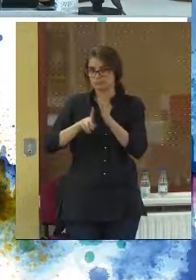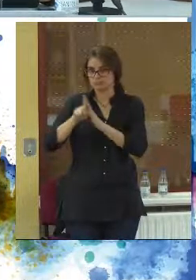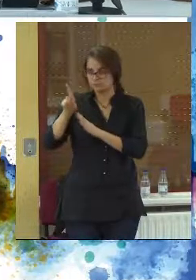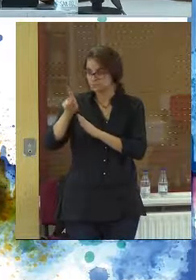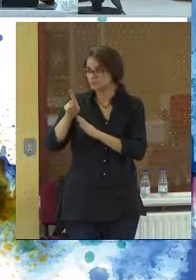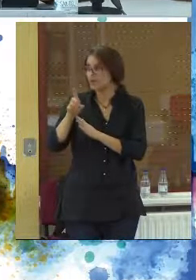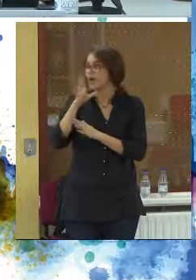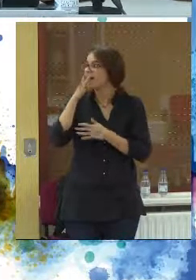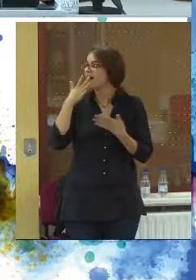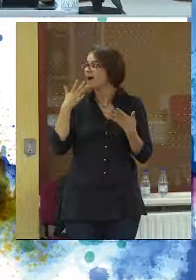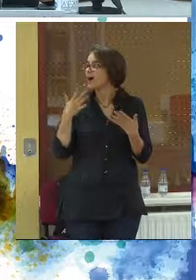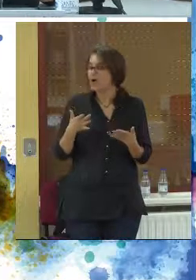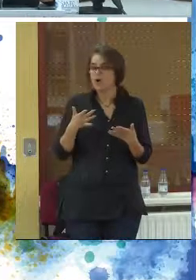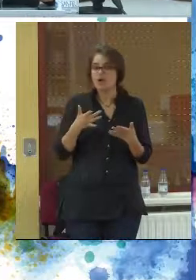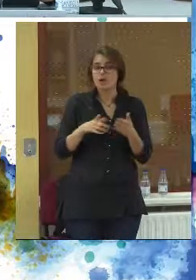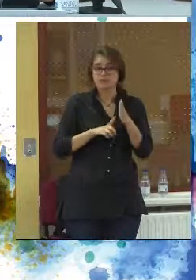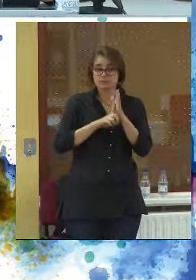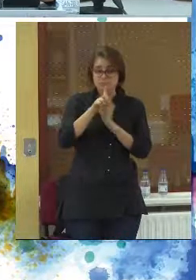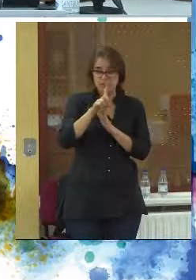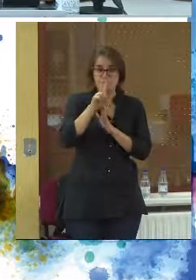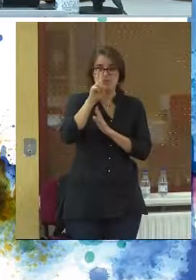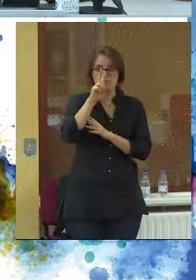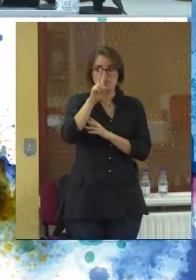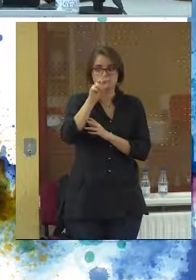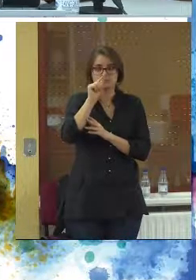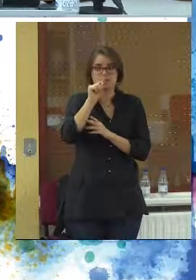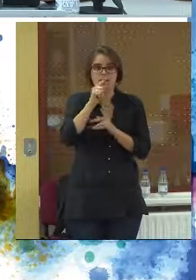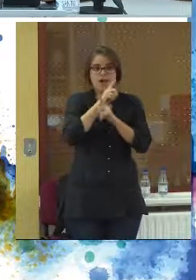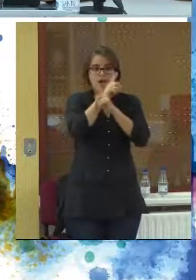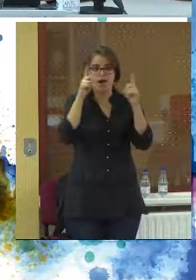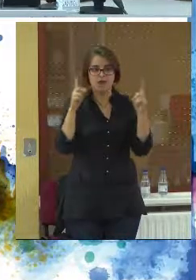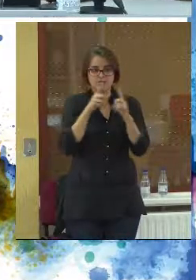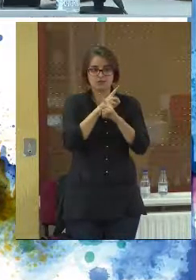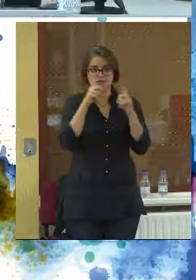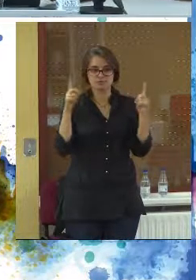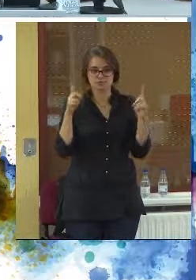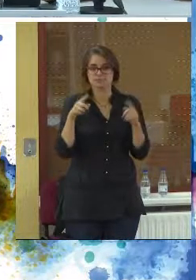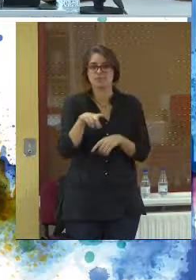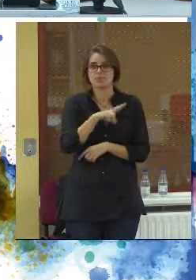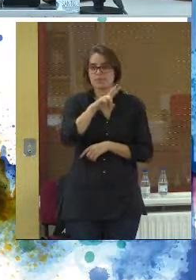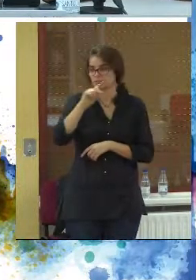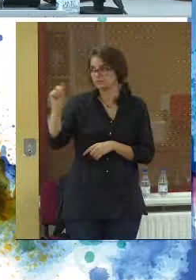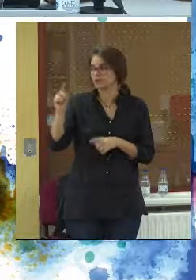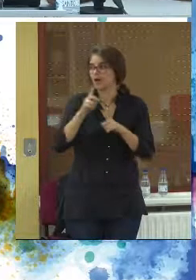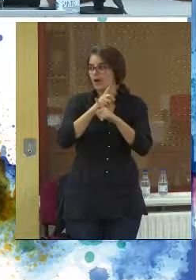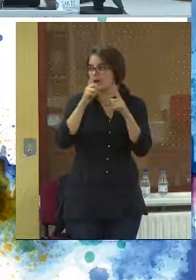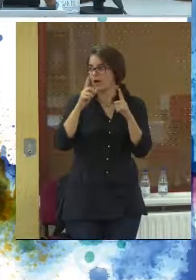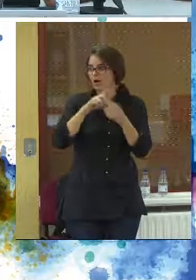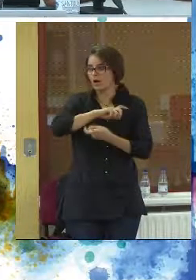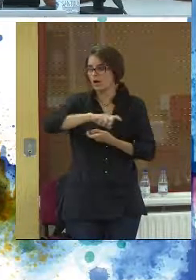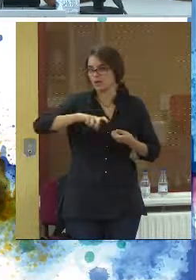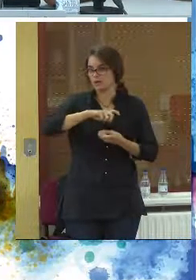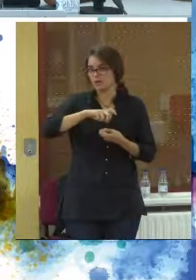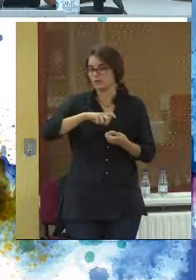and it's expected to go up 12 per year.